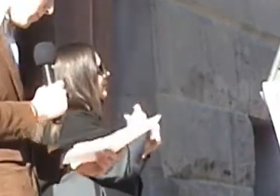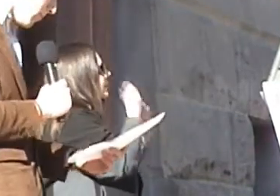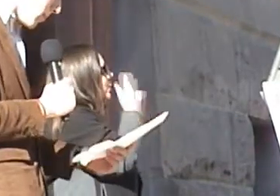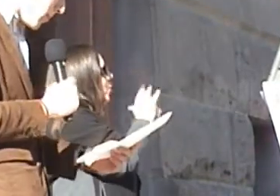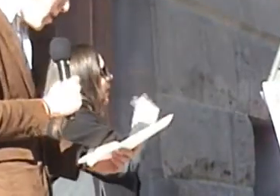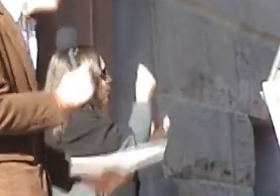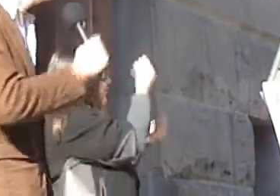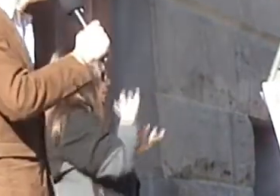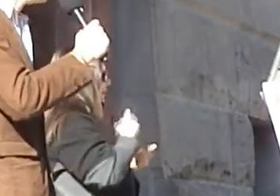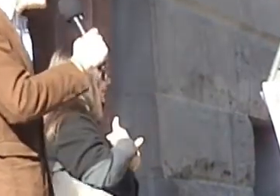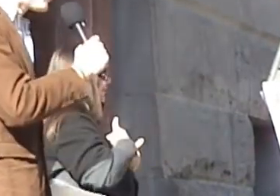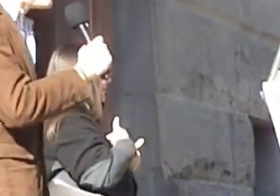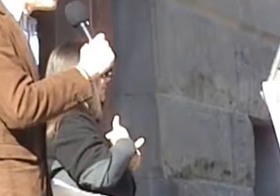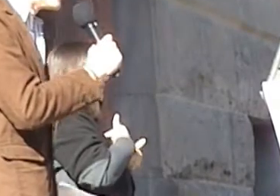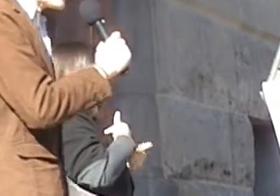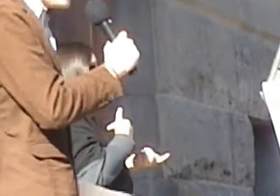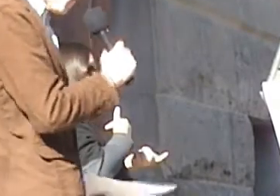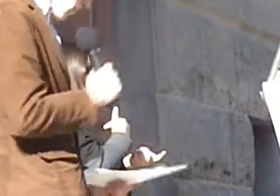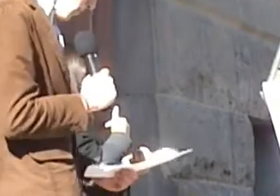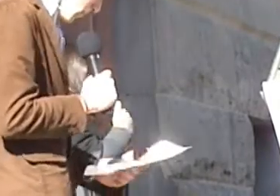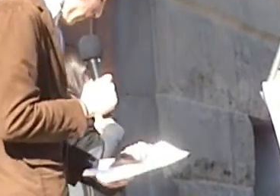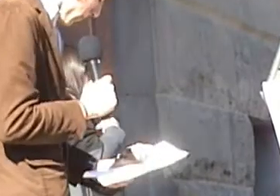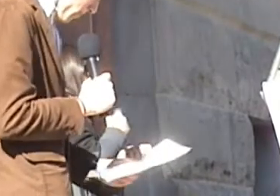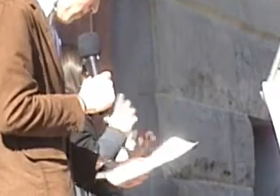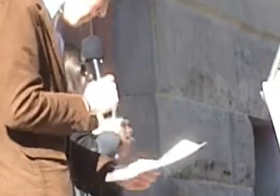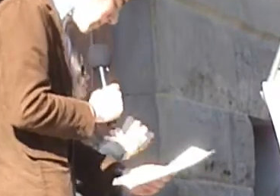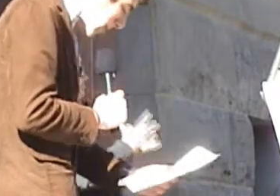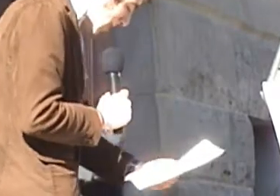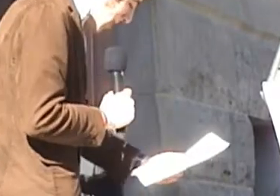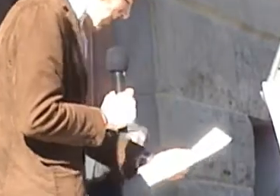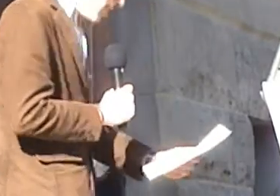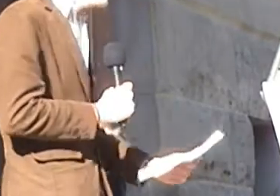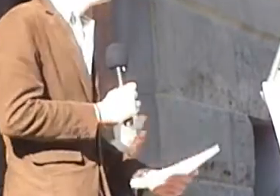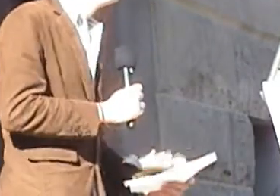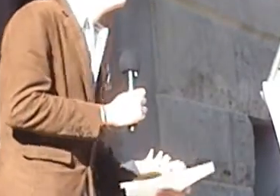tell me. I could not have been more happy.